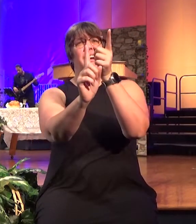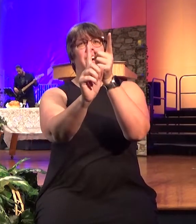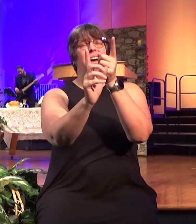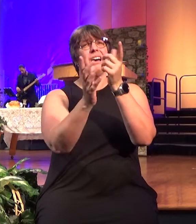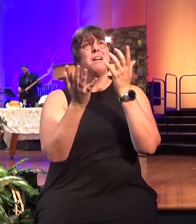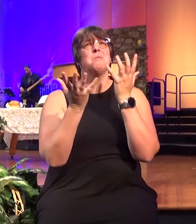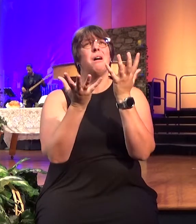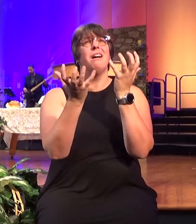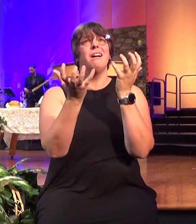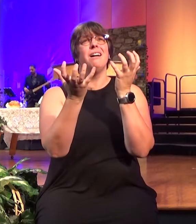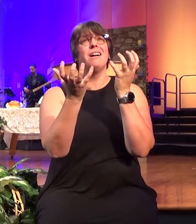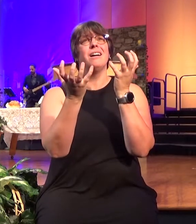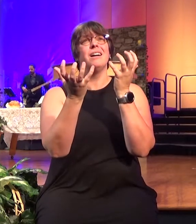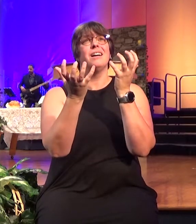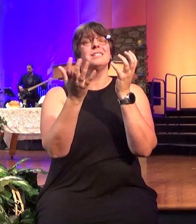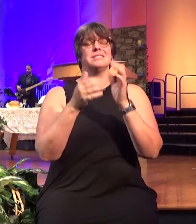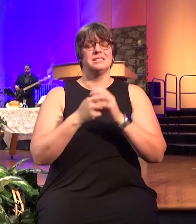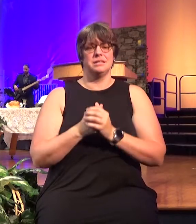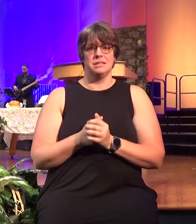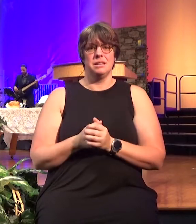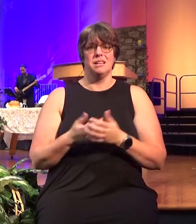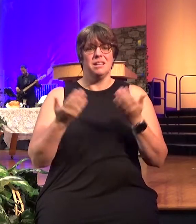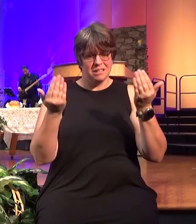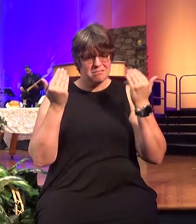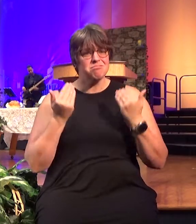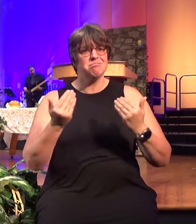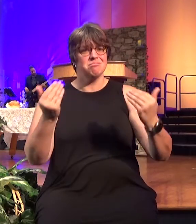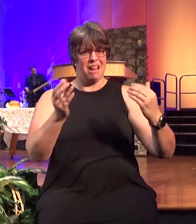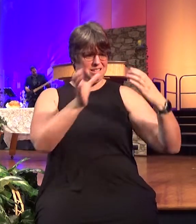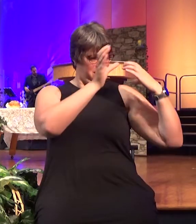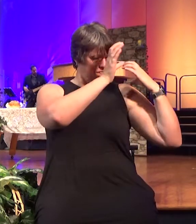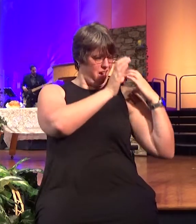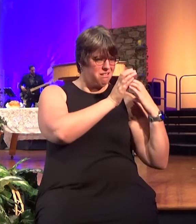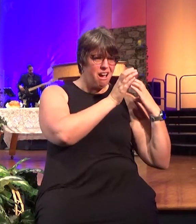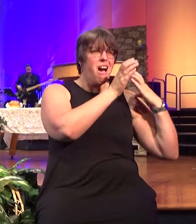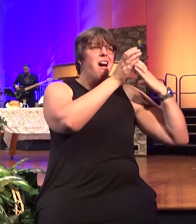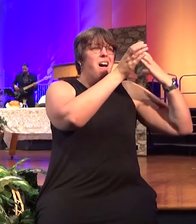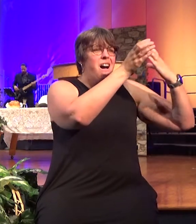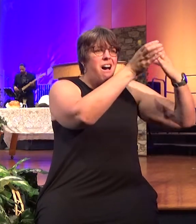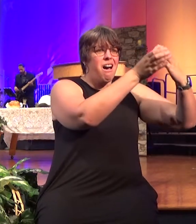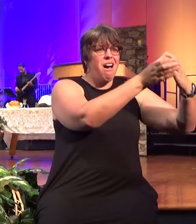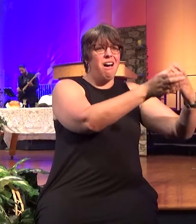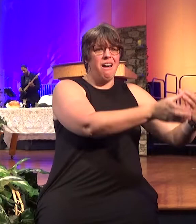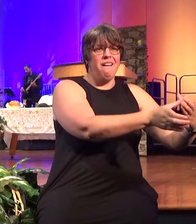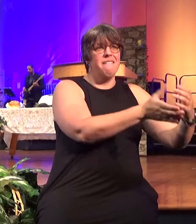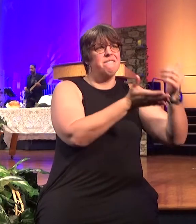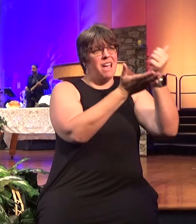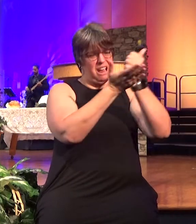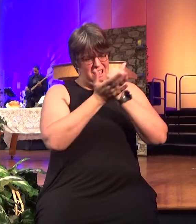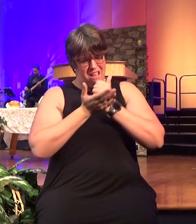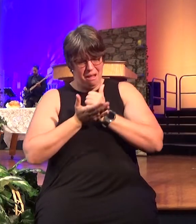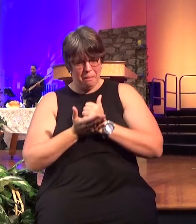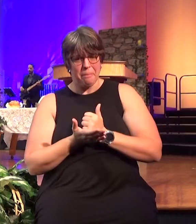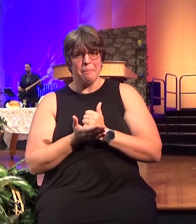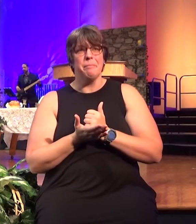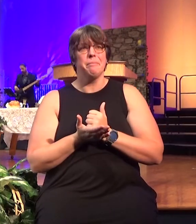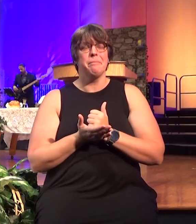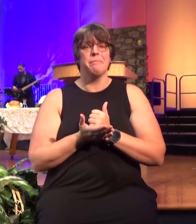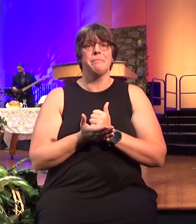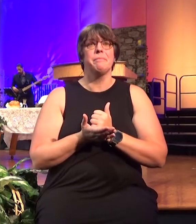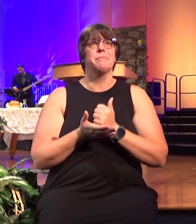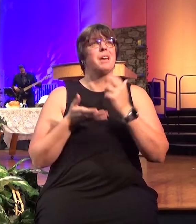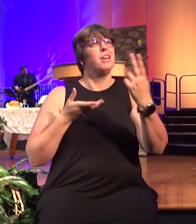traces. Oh, break me, take me, climb inside. Yeah. Bring me to